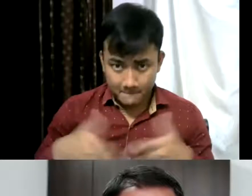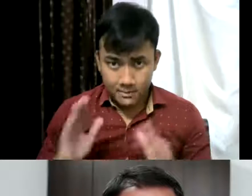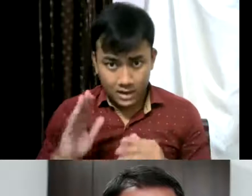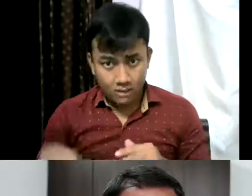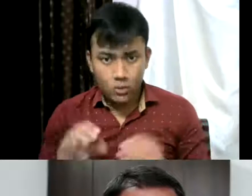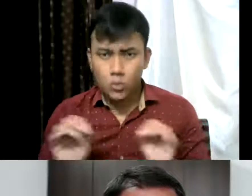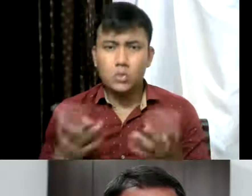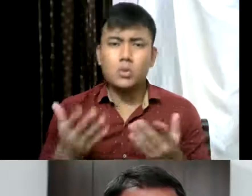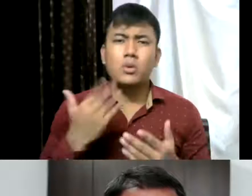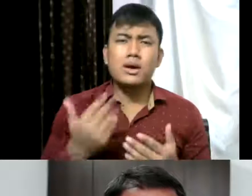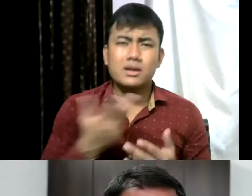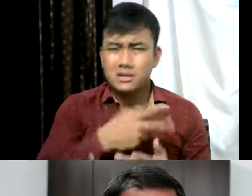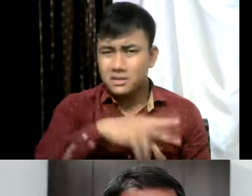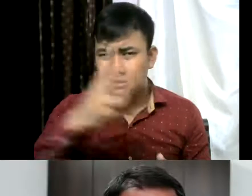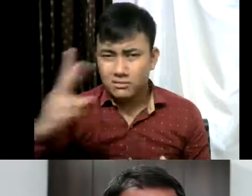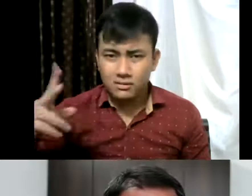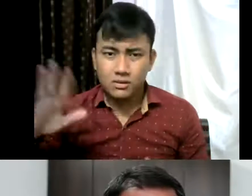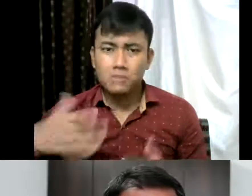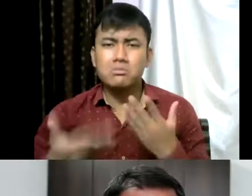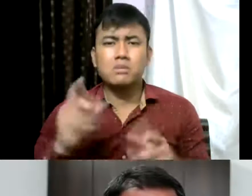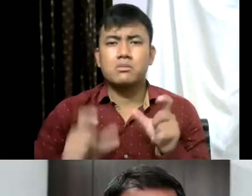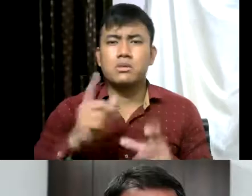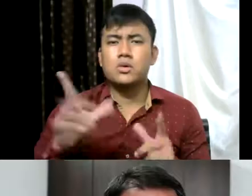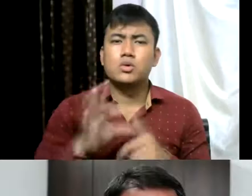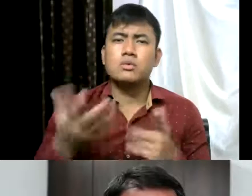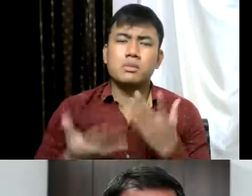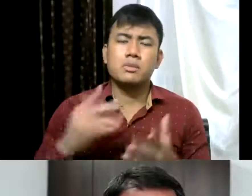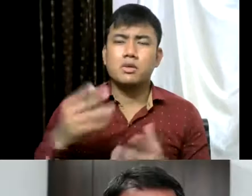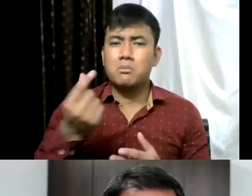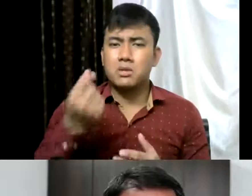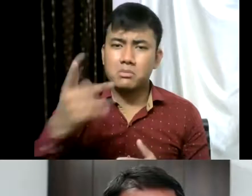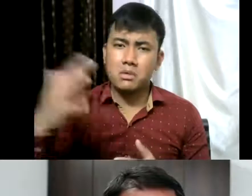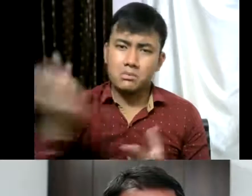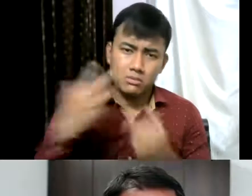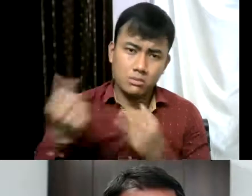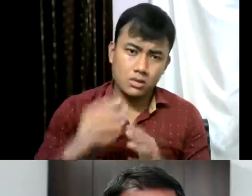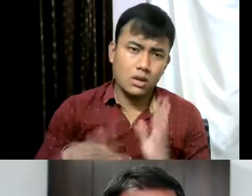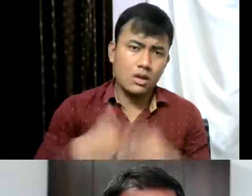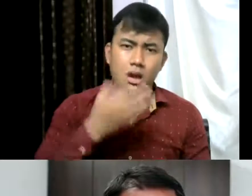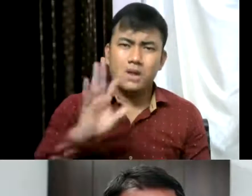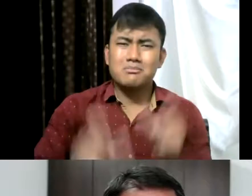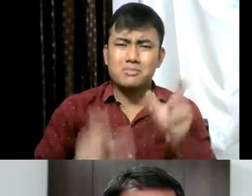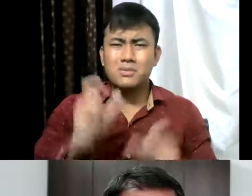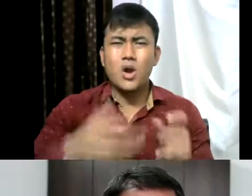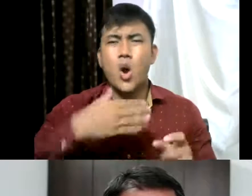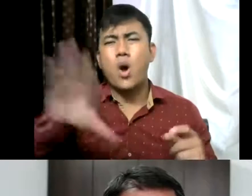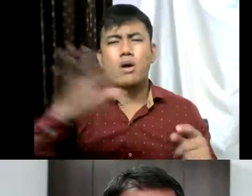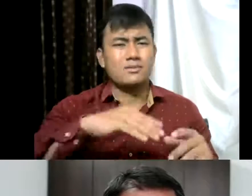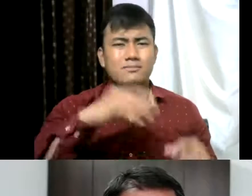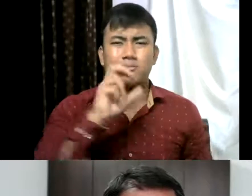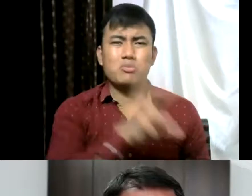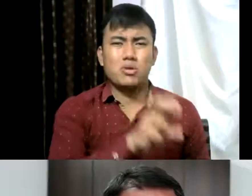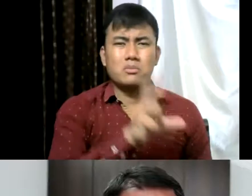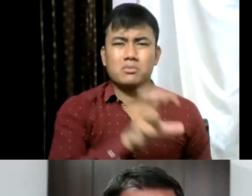have resources, and therefore they can buy most of this technological whatever. I said, why don't you block every man that you see and take over